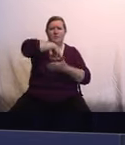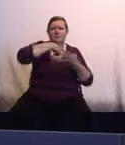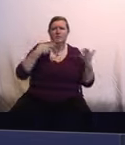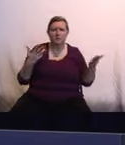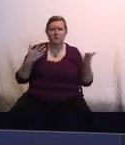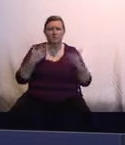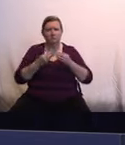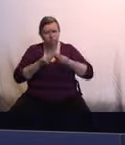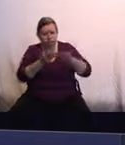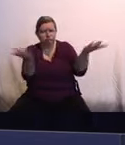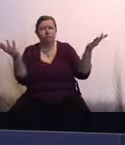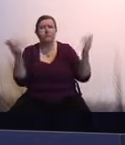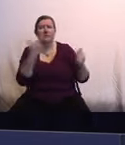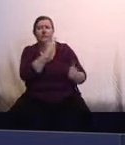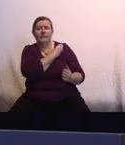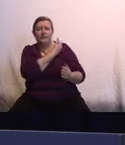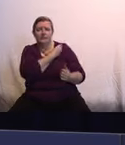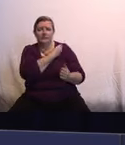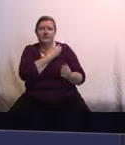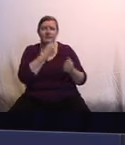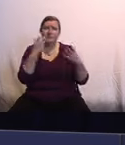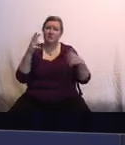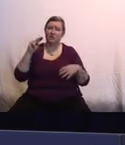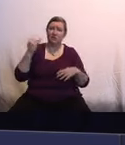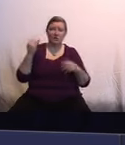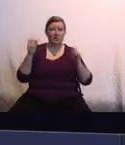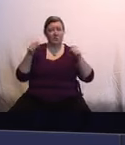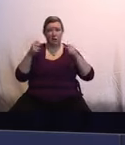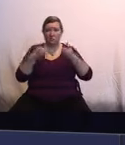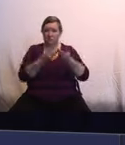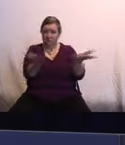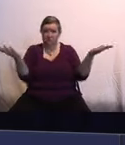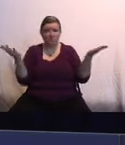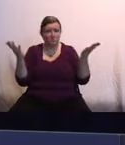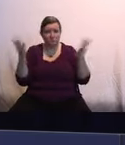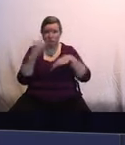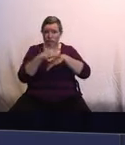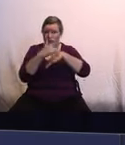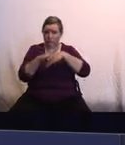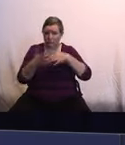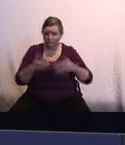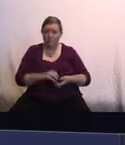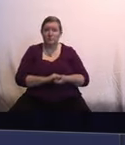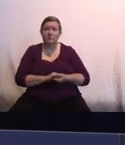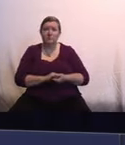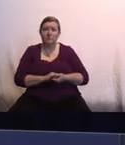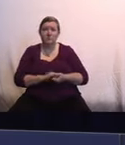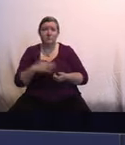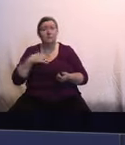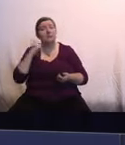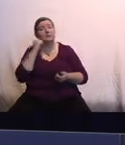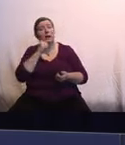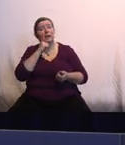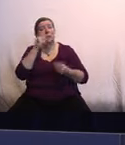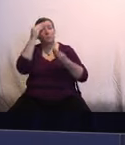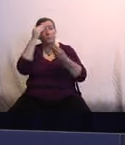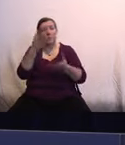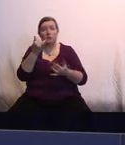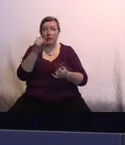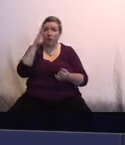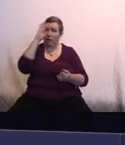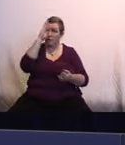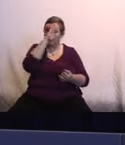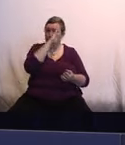Jersey vaccinated and boosted. And for my daily report, as the governor shared, our hospitals